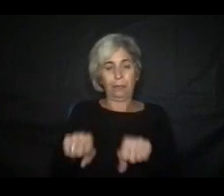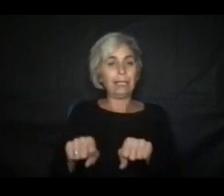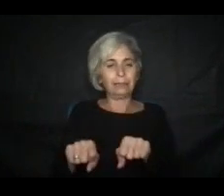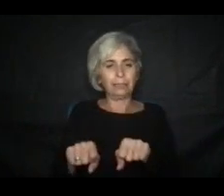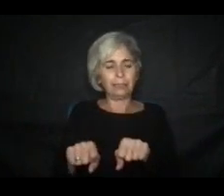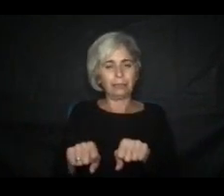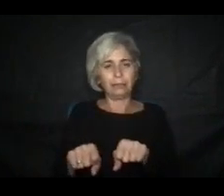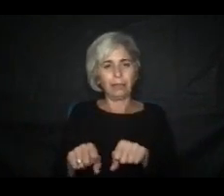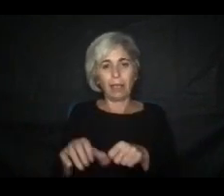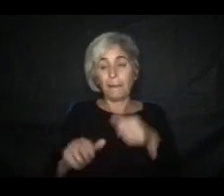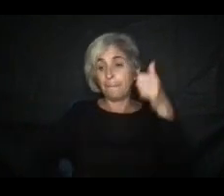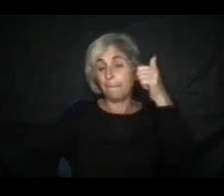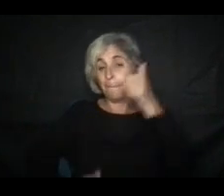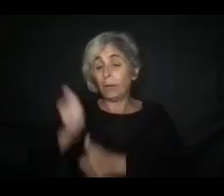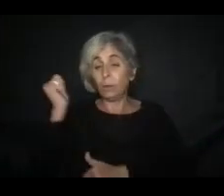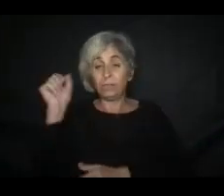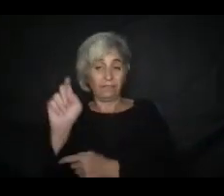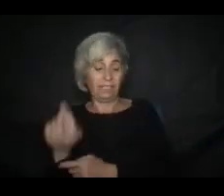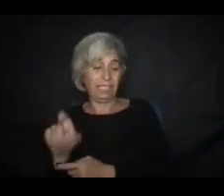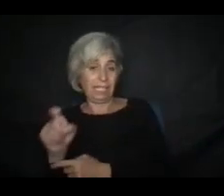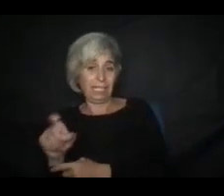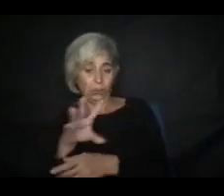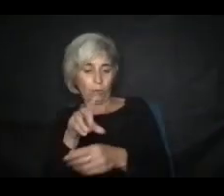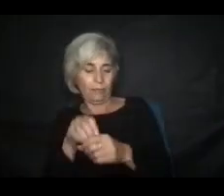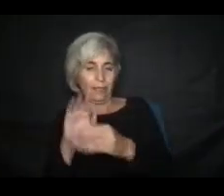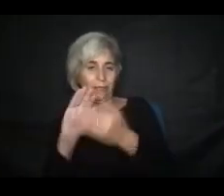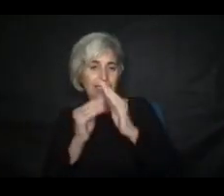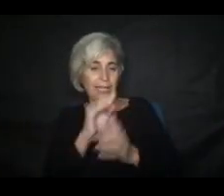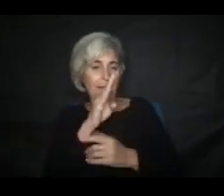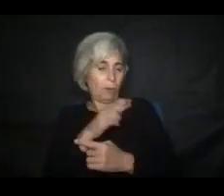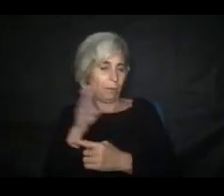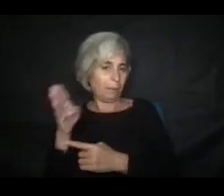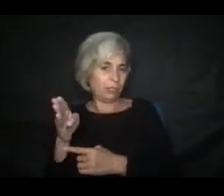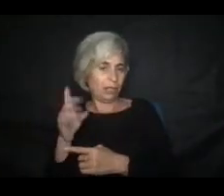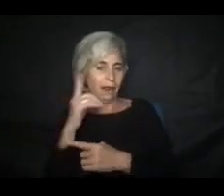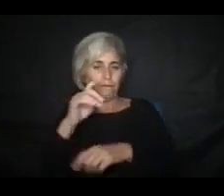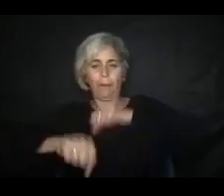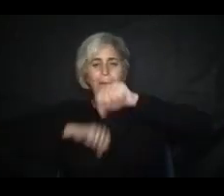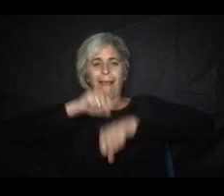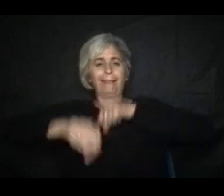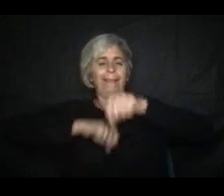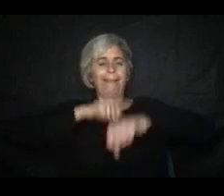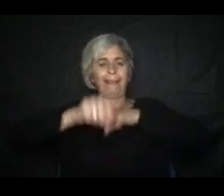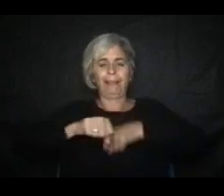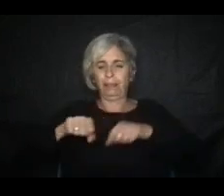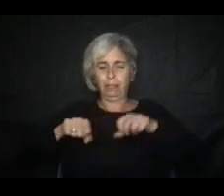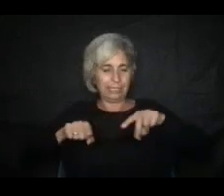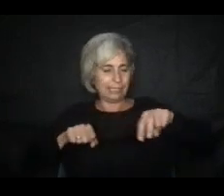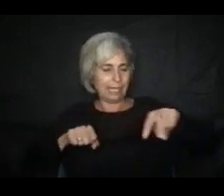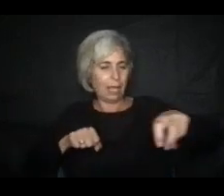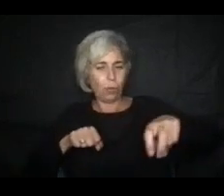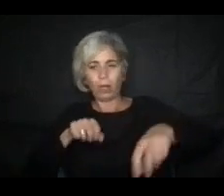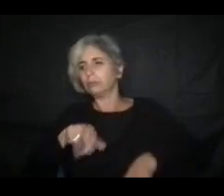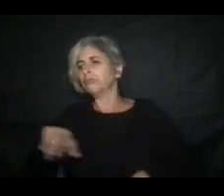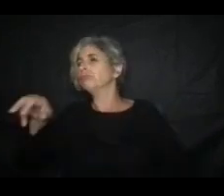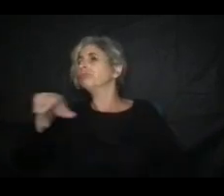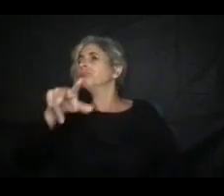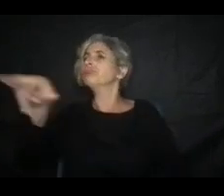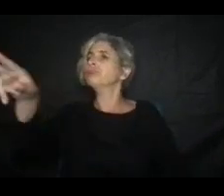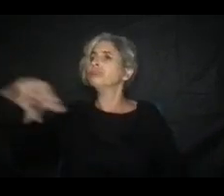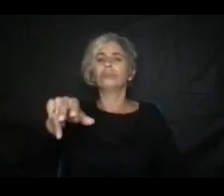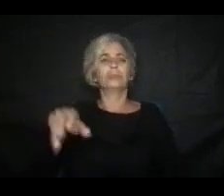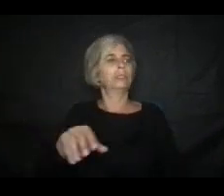The vast majority of the needs within the city of Boynton Beach are for bike lanes, sidewalks, trails, better transit